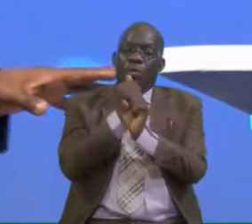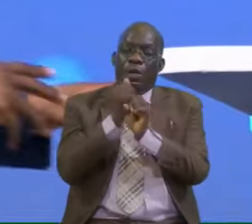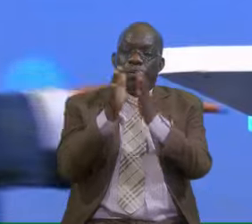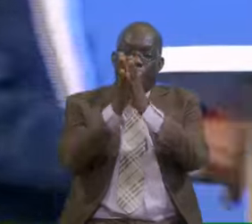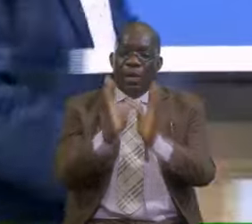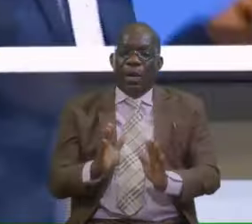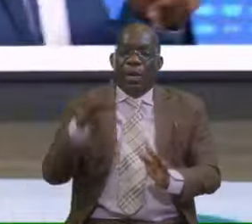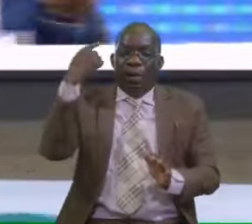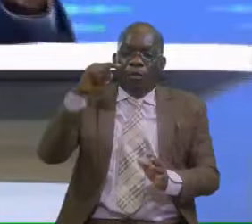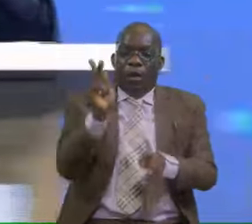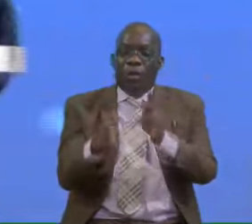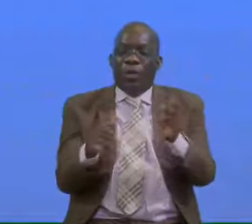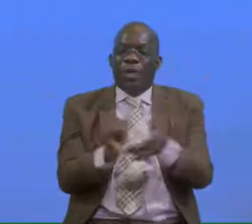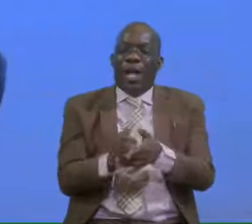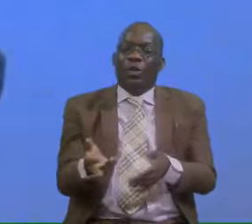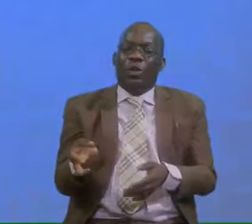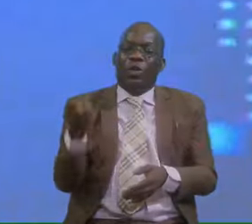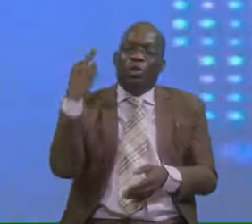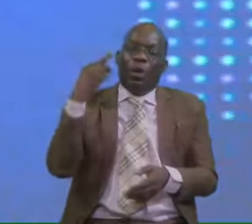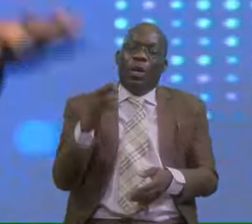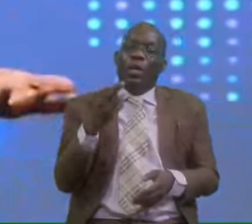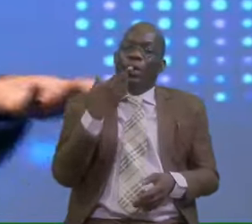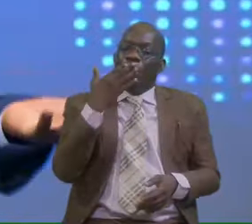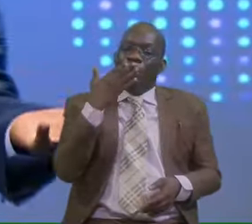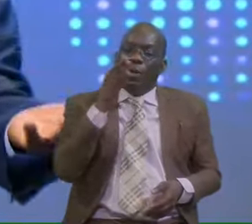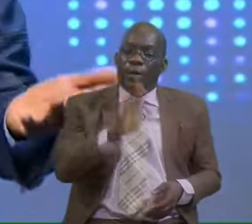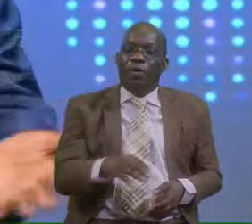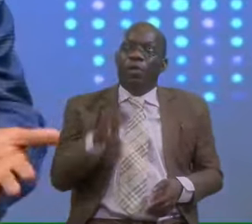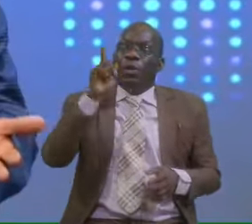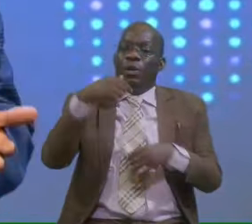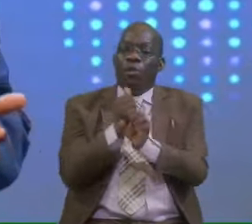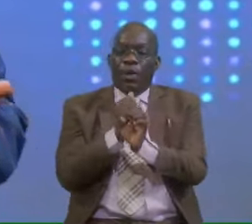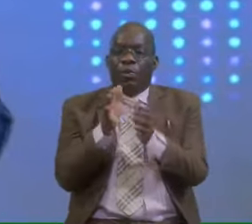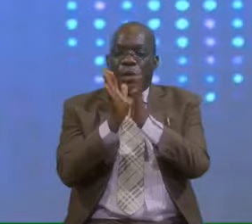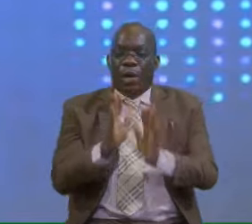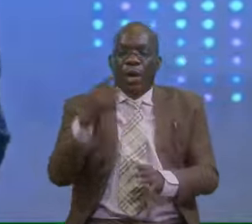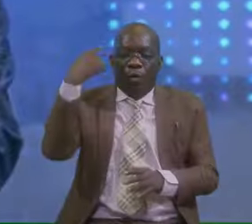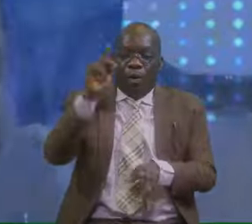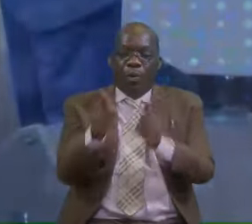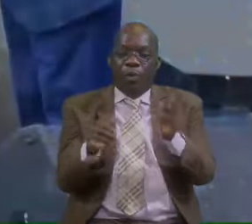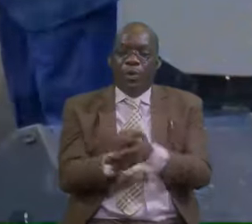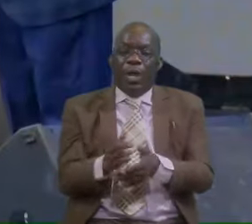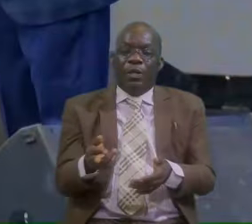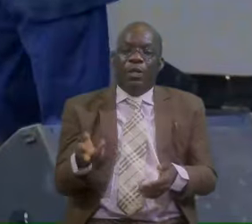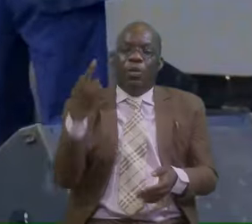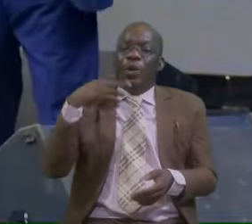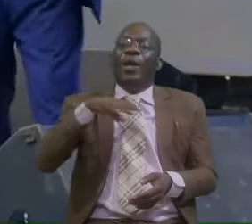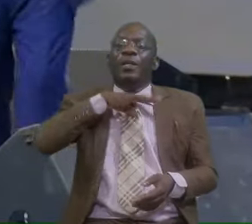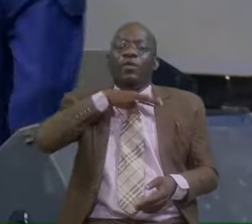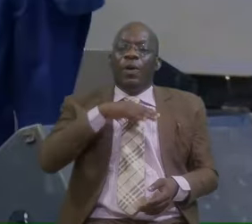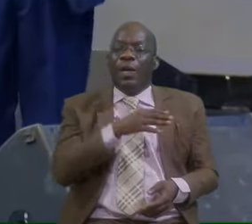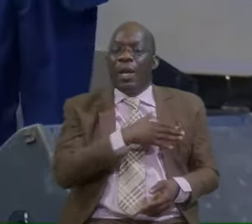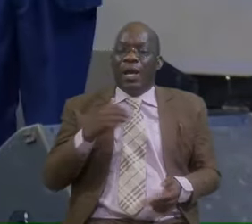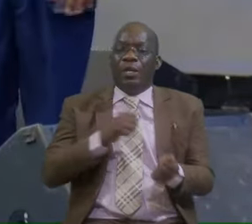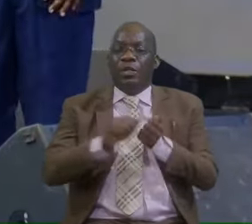who were evil. He made intercession for those who are defiled and destroyed and damned,